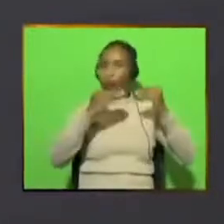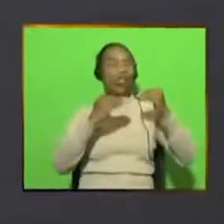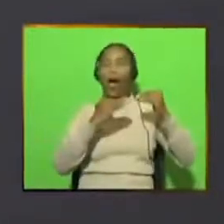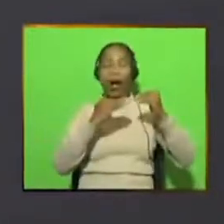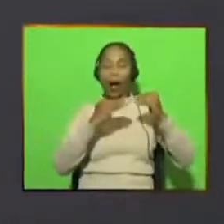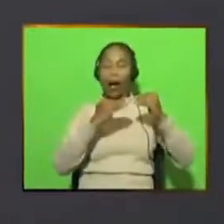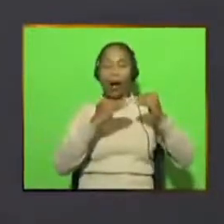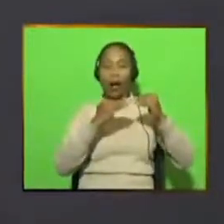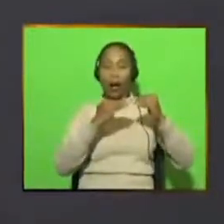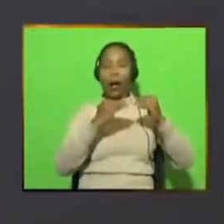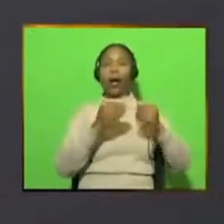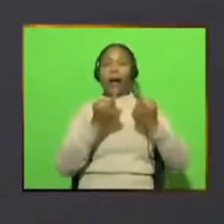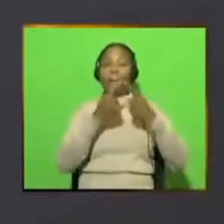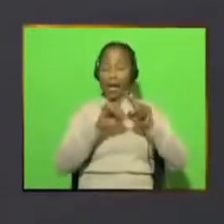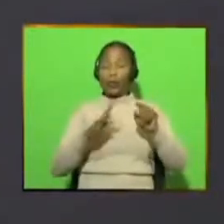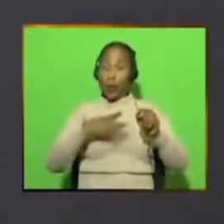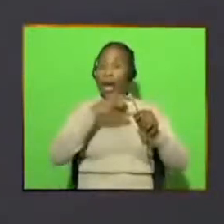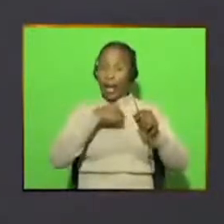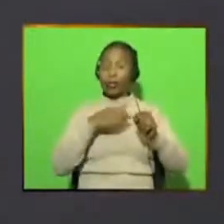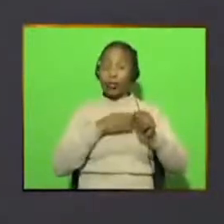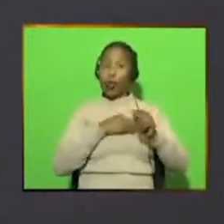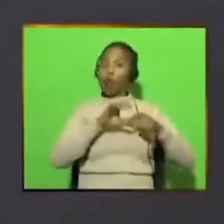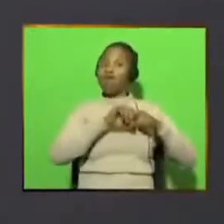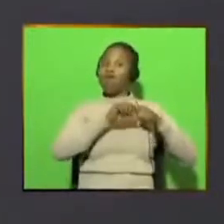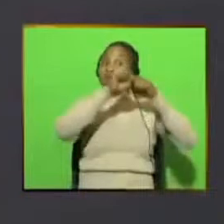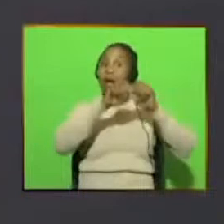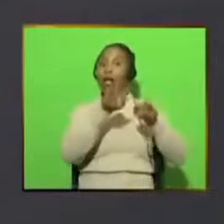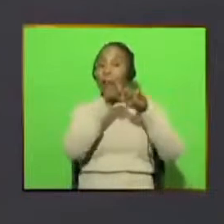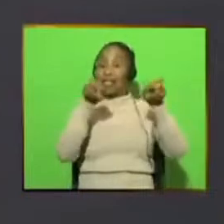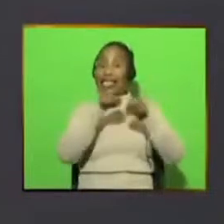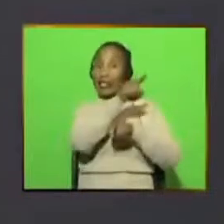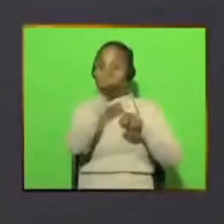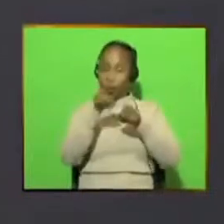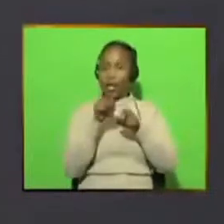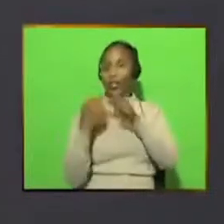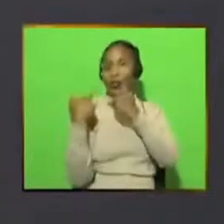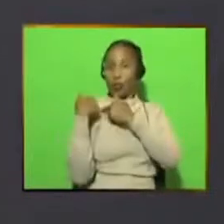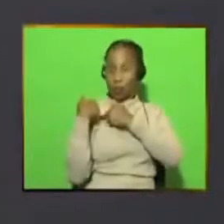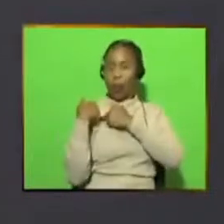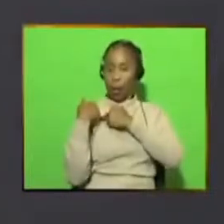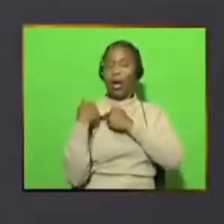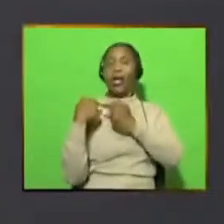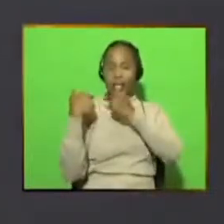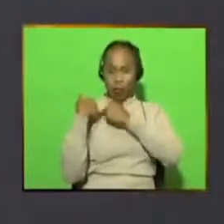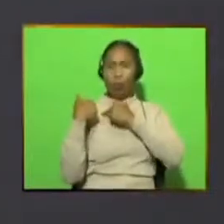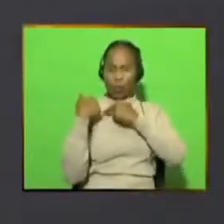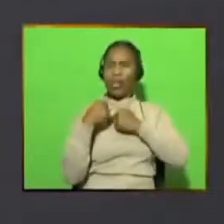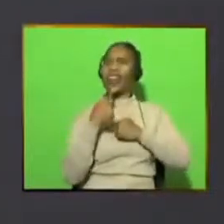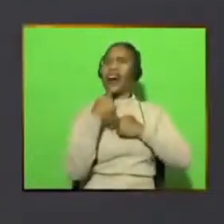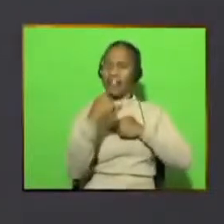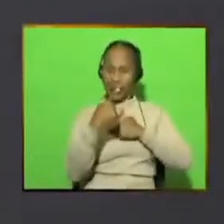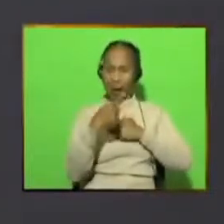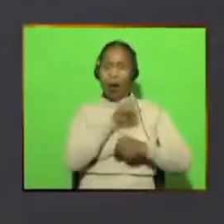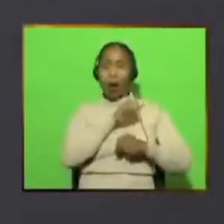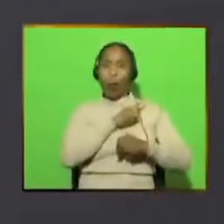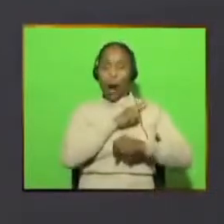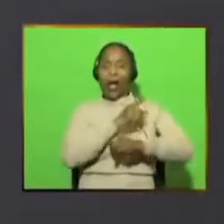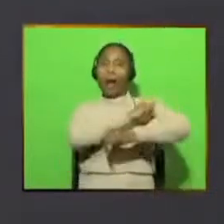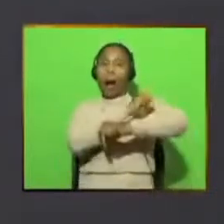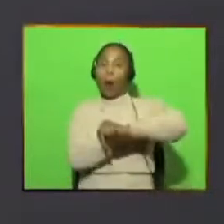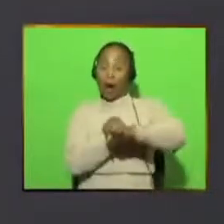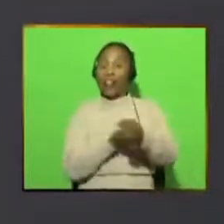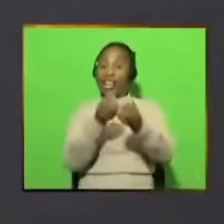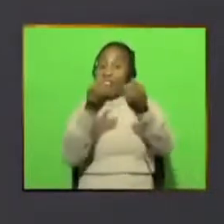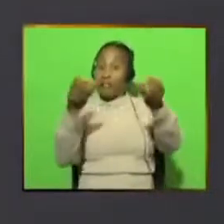hold you and those in government to account when this is necessary, because the power that is bestowed on you and all of